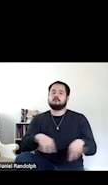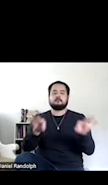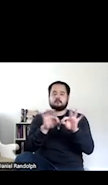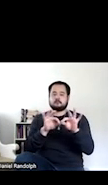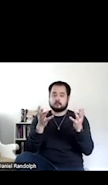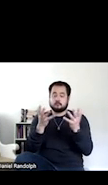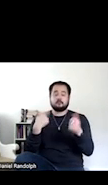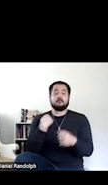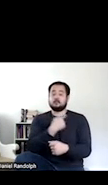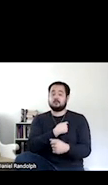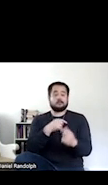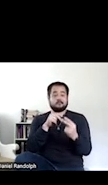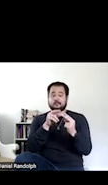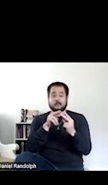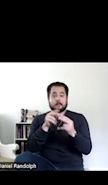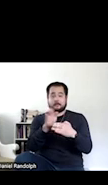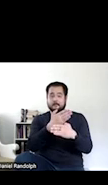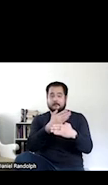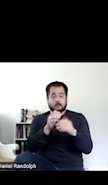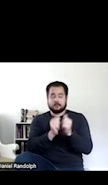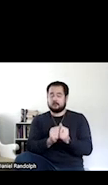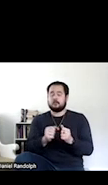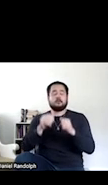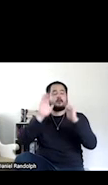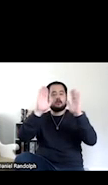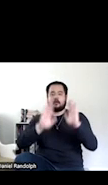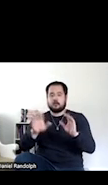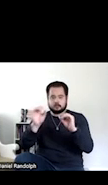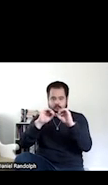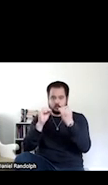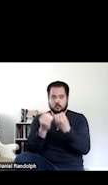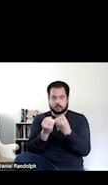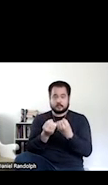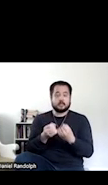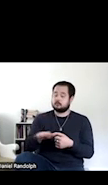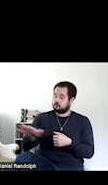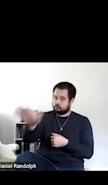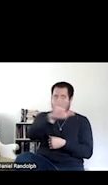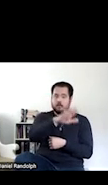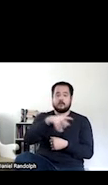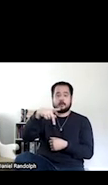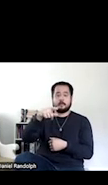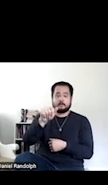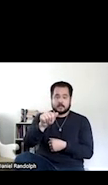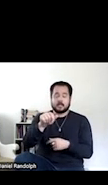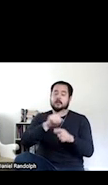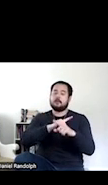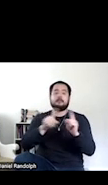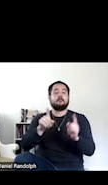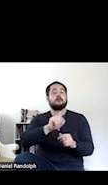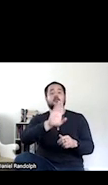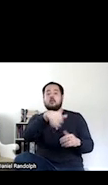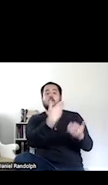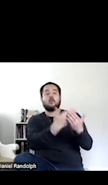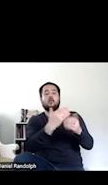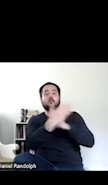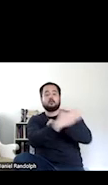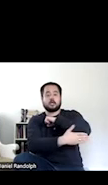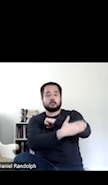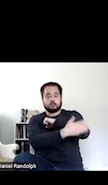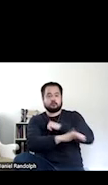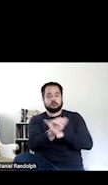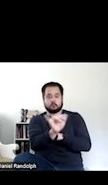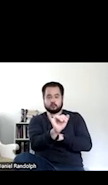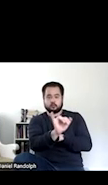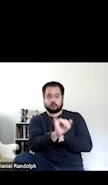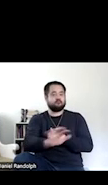in the state of Pennsylvania, but across our entire country. So we like to talk about the preparedness. We like to let people know that it is